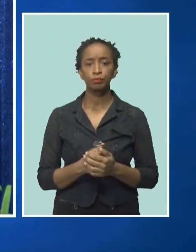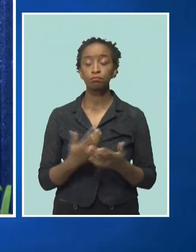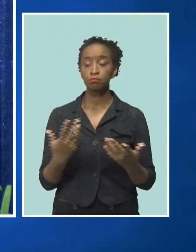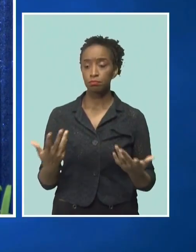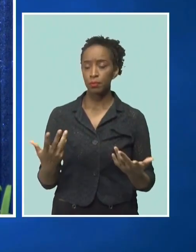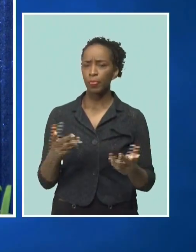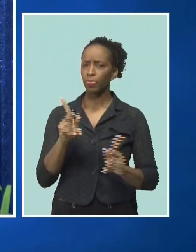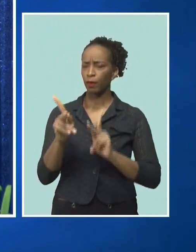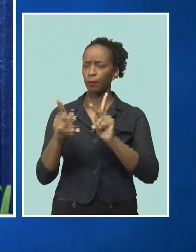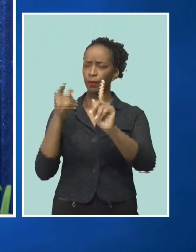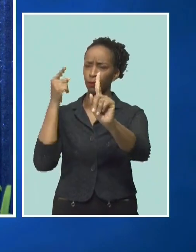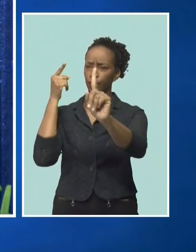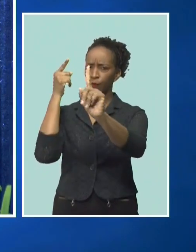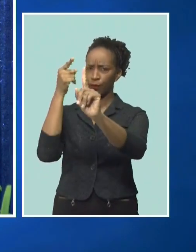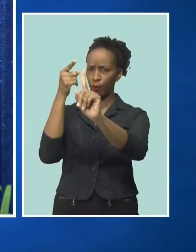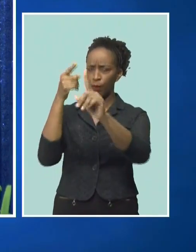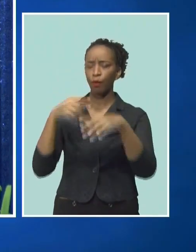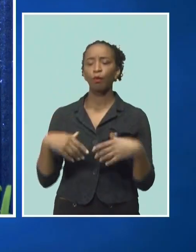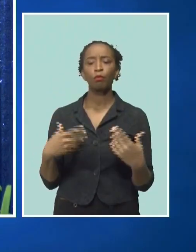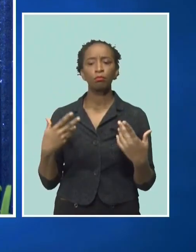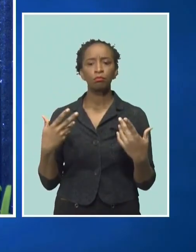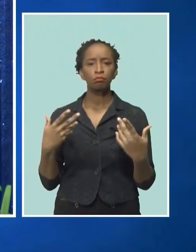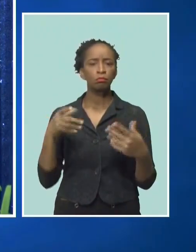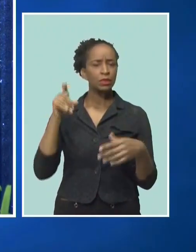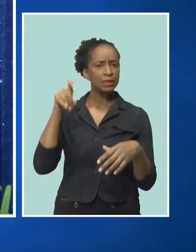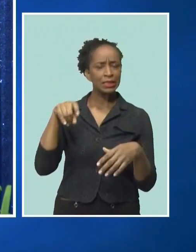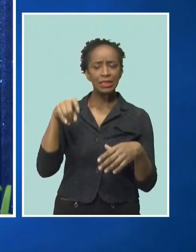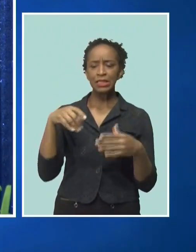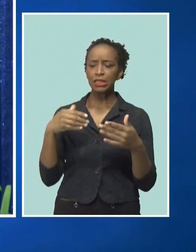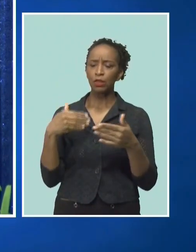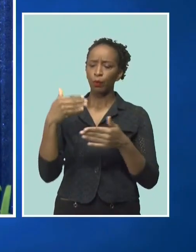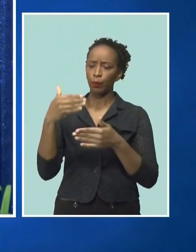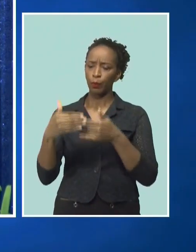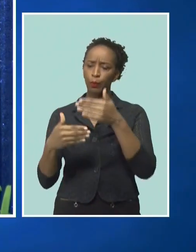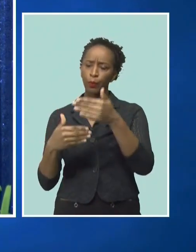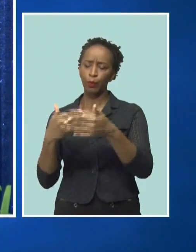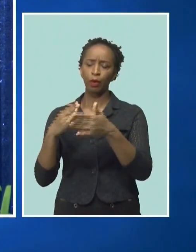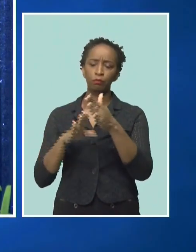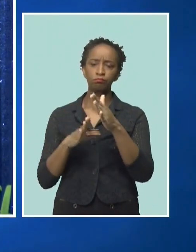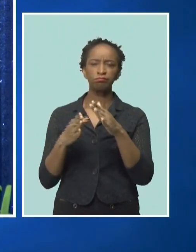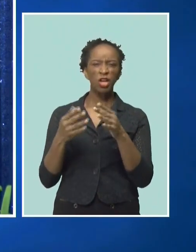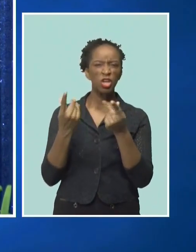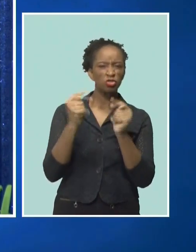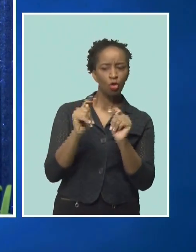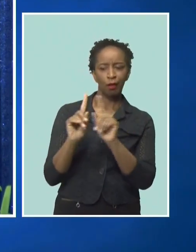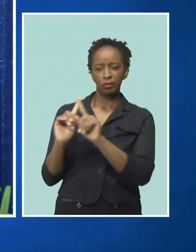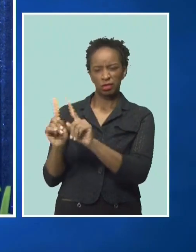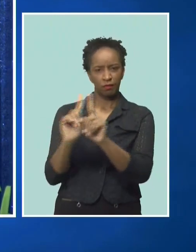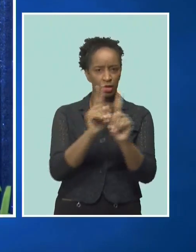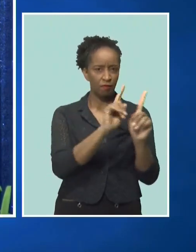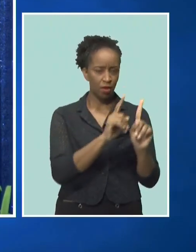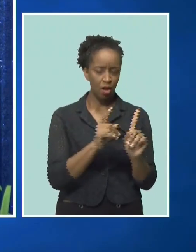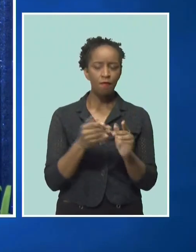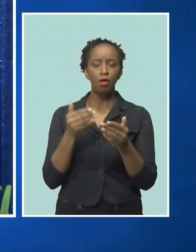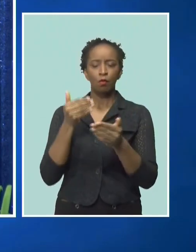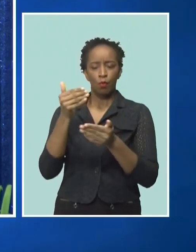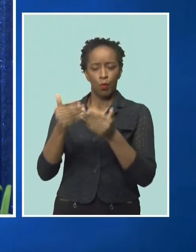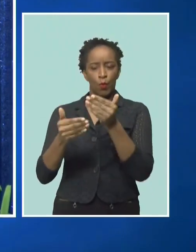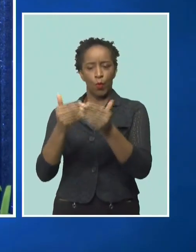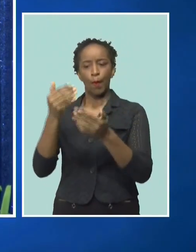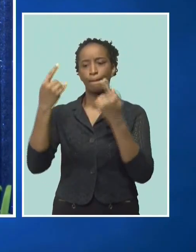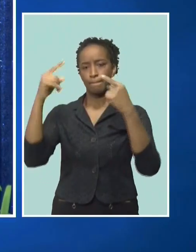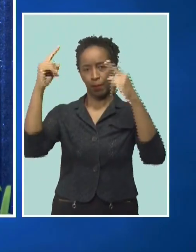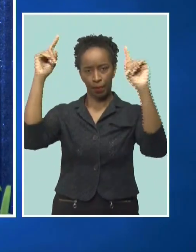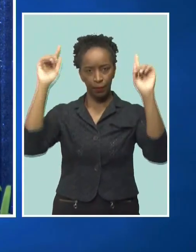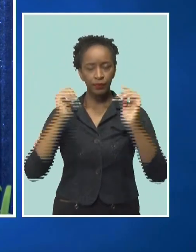always linear, and they often require us to step outside of our comfort zones. But as we have seen over the past 5 years,